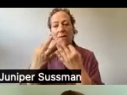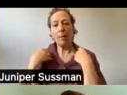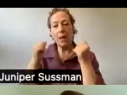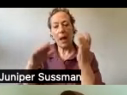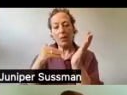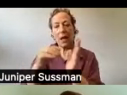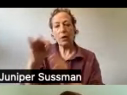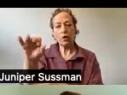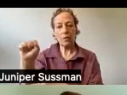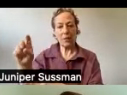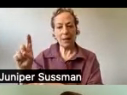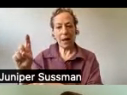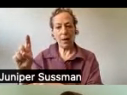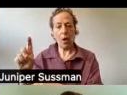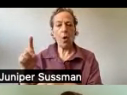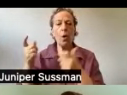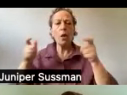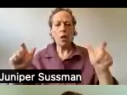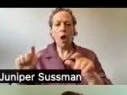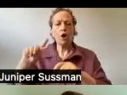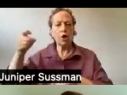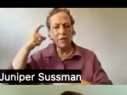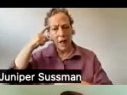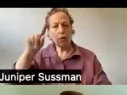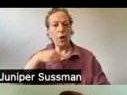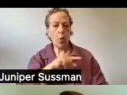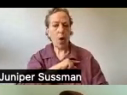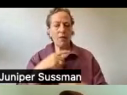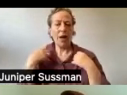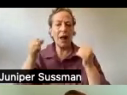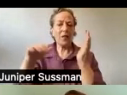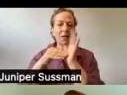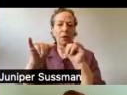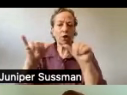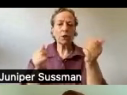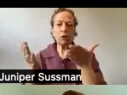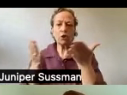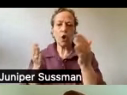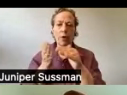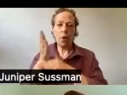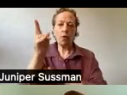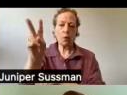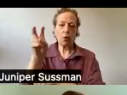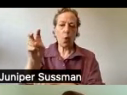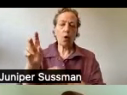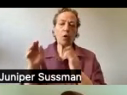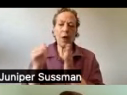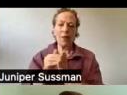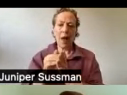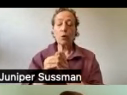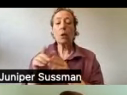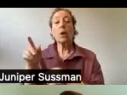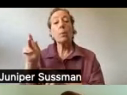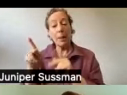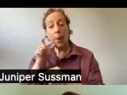San Diego, a large federally qualified health center system serving nearly 200,000 medically